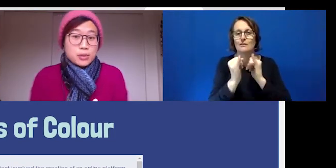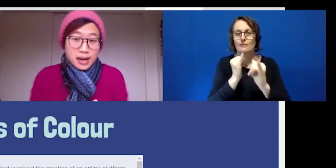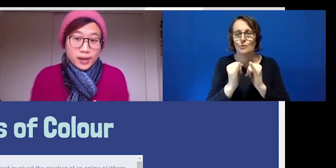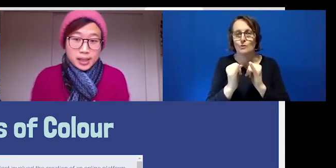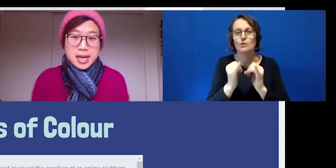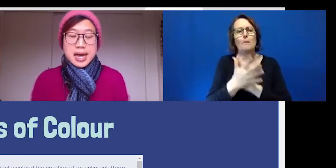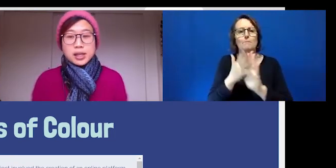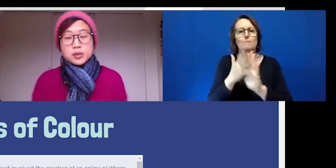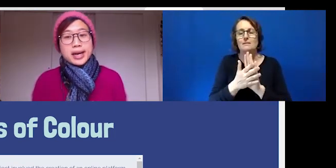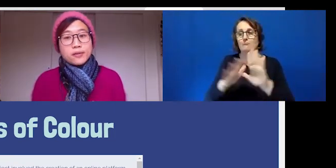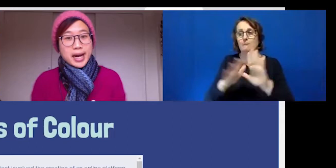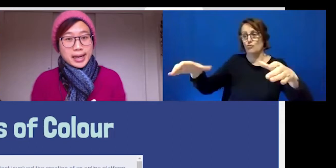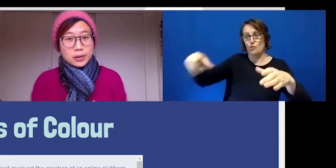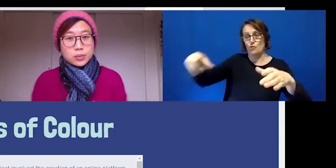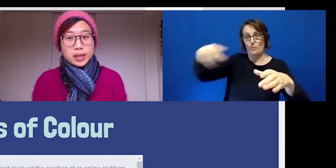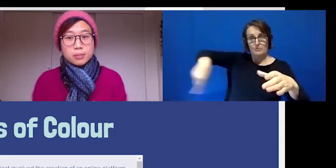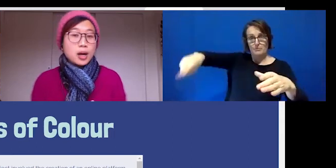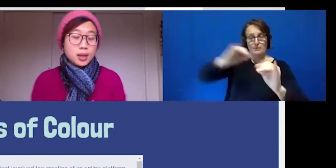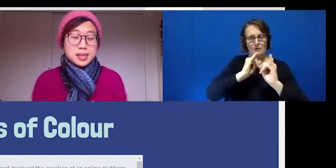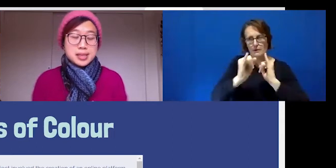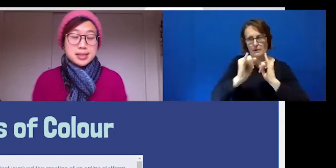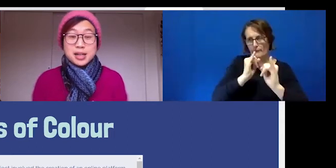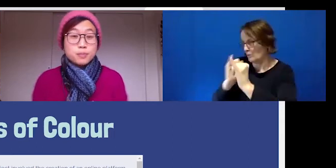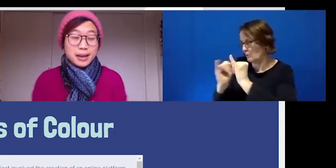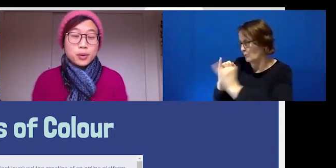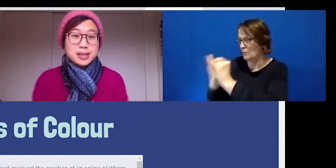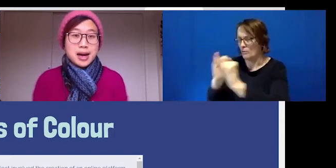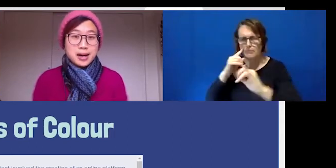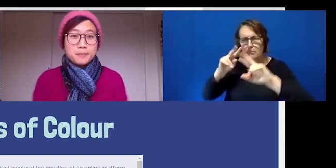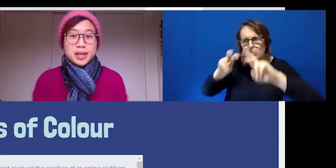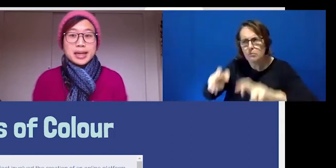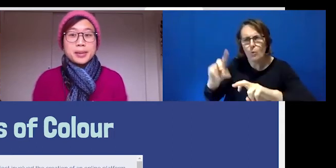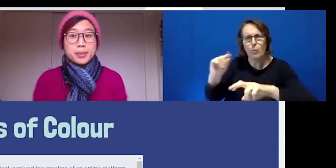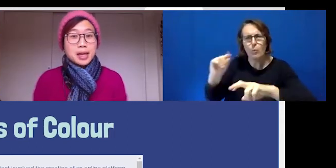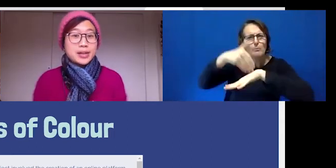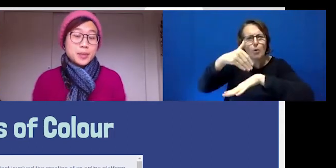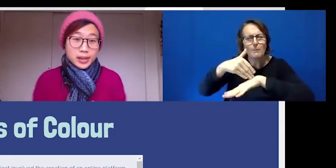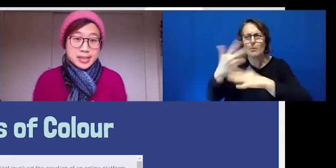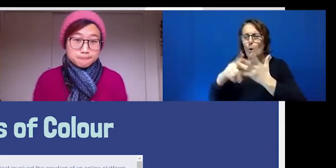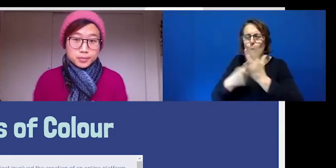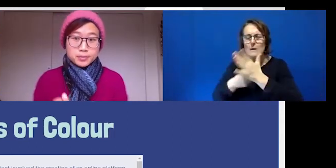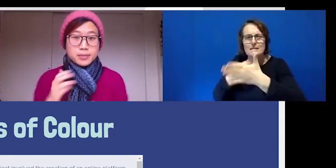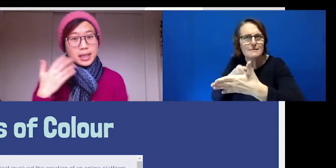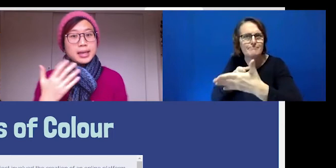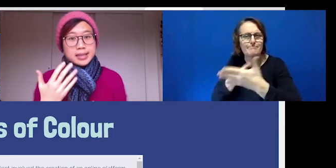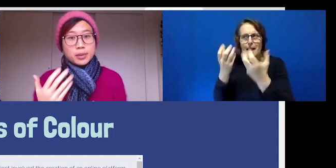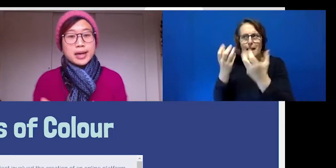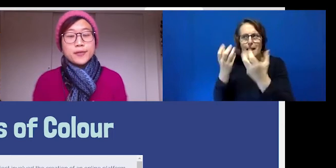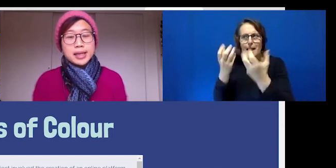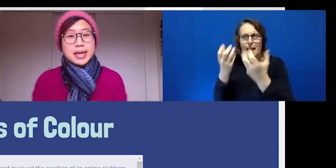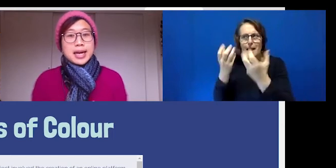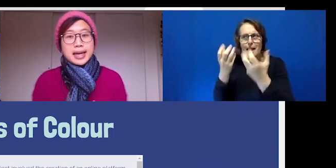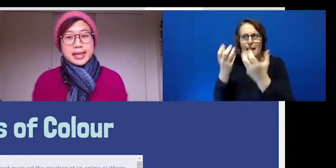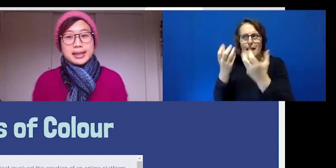particular demographic, and you try and find out what the problems / pain points are that people are experiencing in that